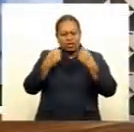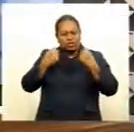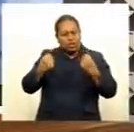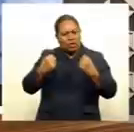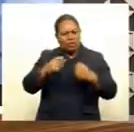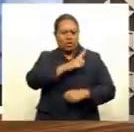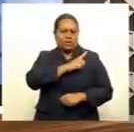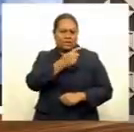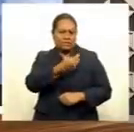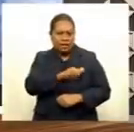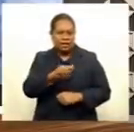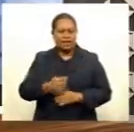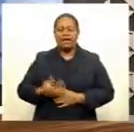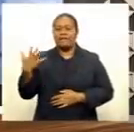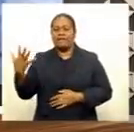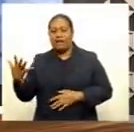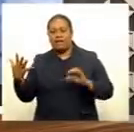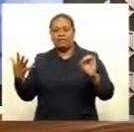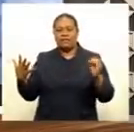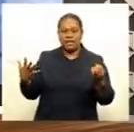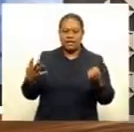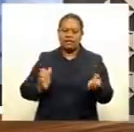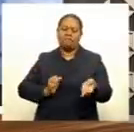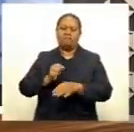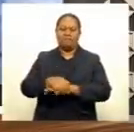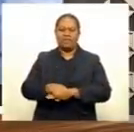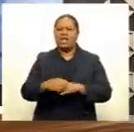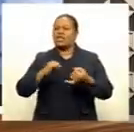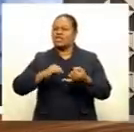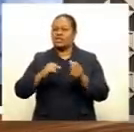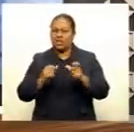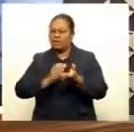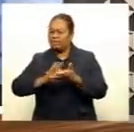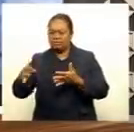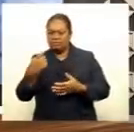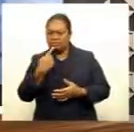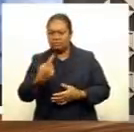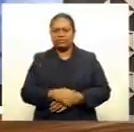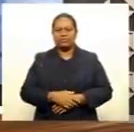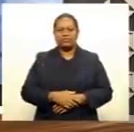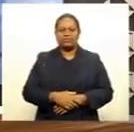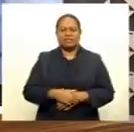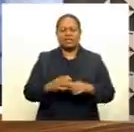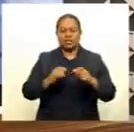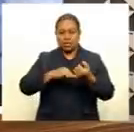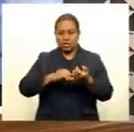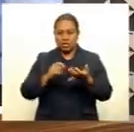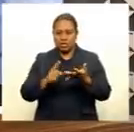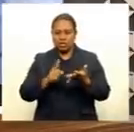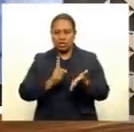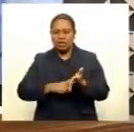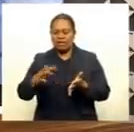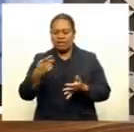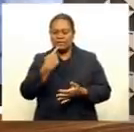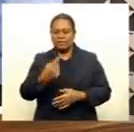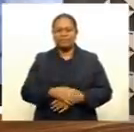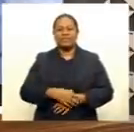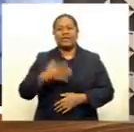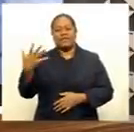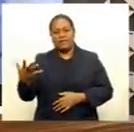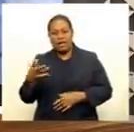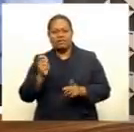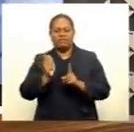after handing a 5-0 thrashing to Slovakia earlier this morning. Spain now takes second place with 5 points